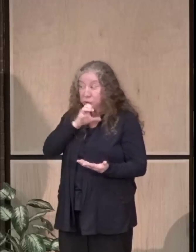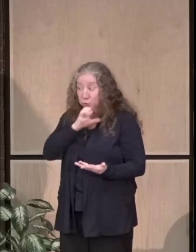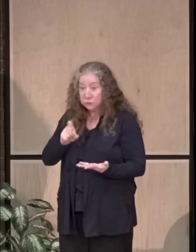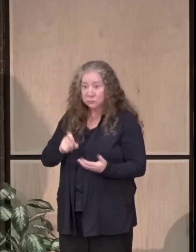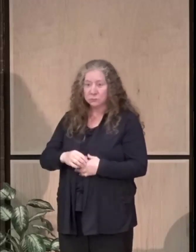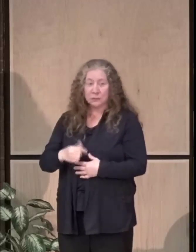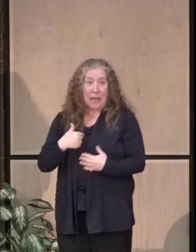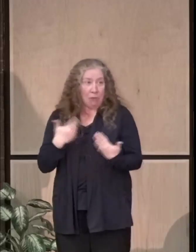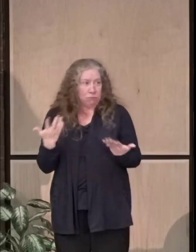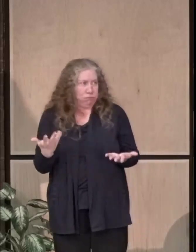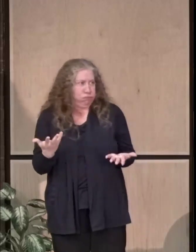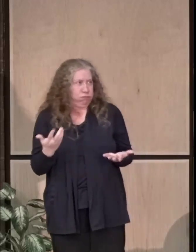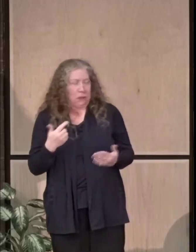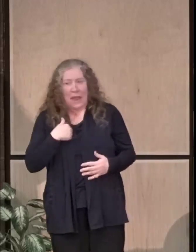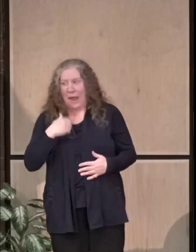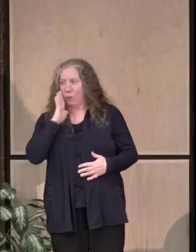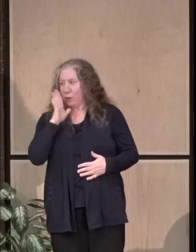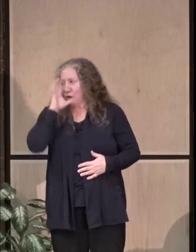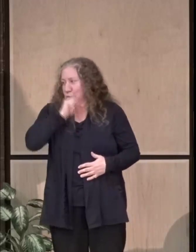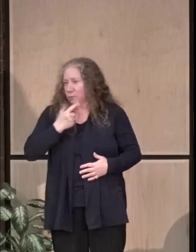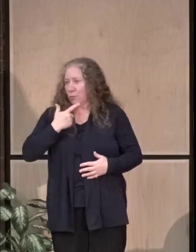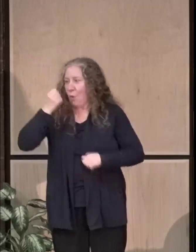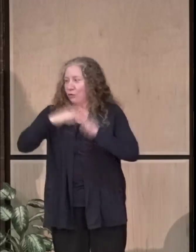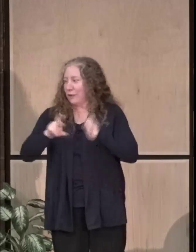I did not. I assume based on the age.